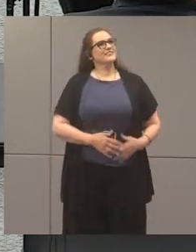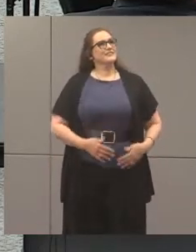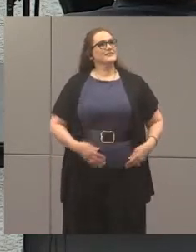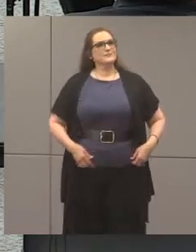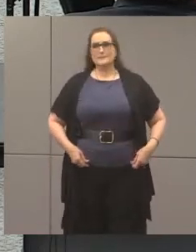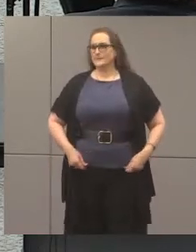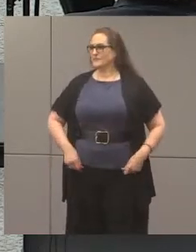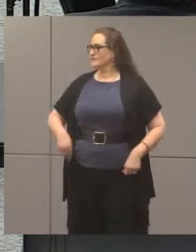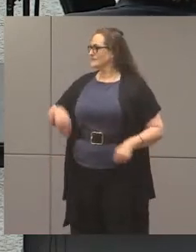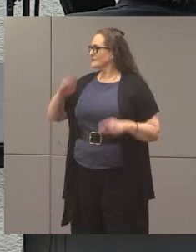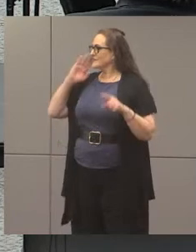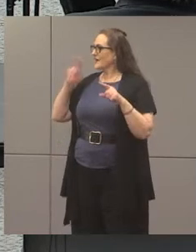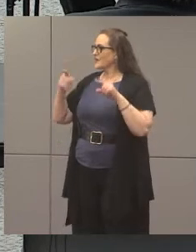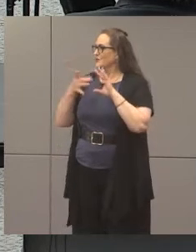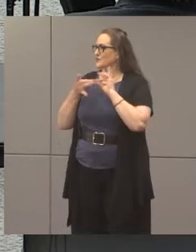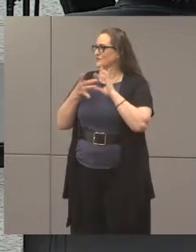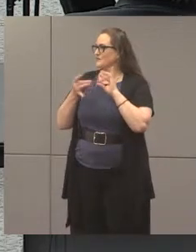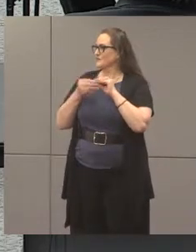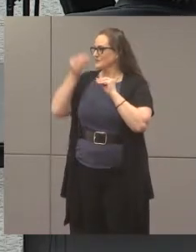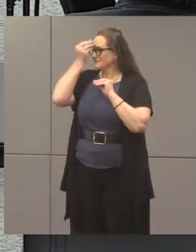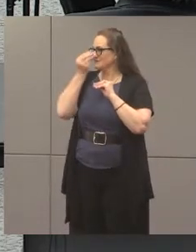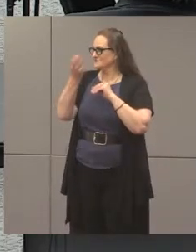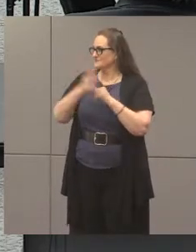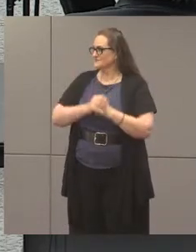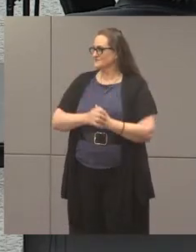I know you're the messenger,